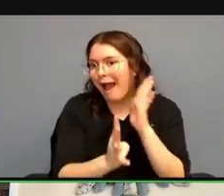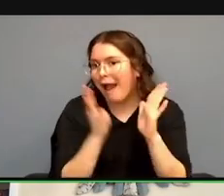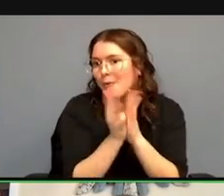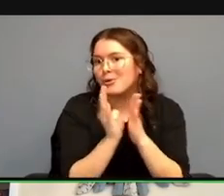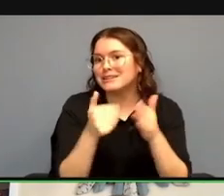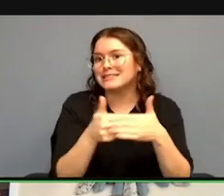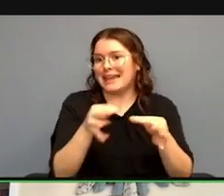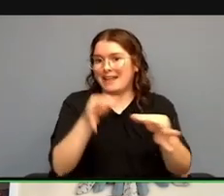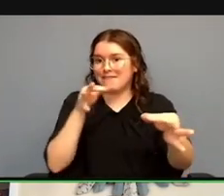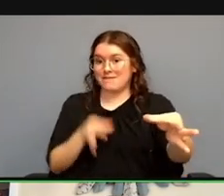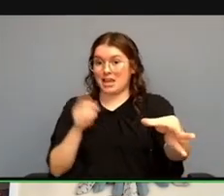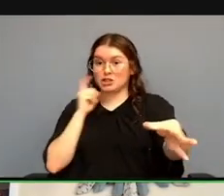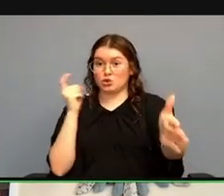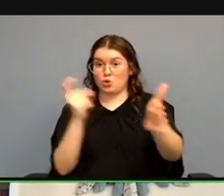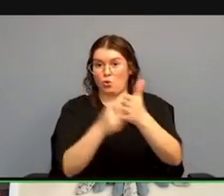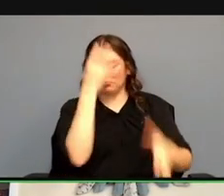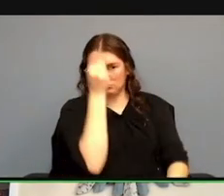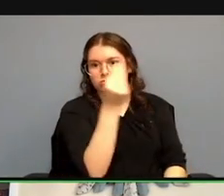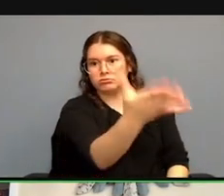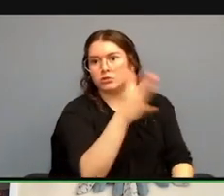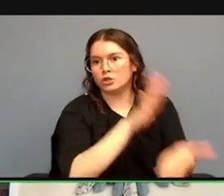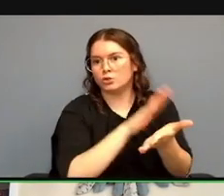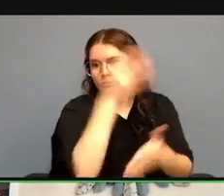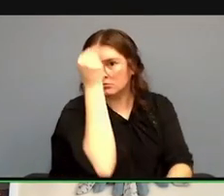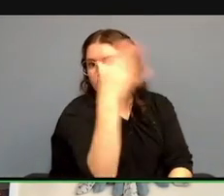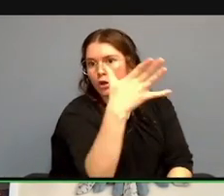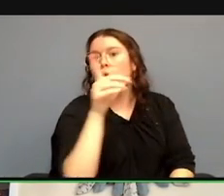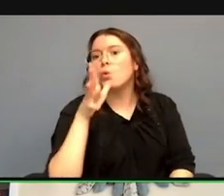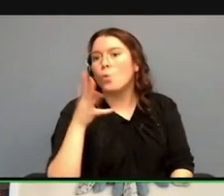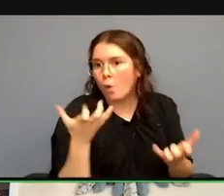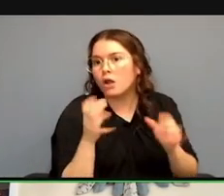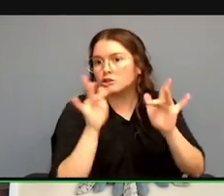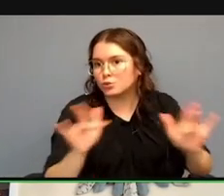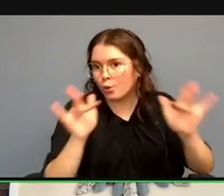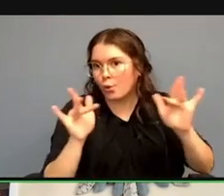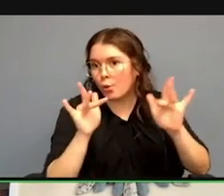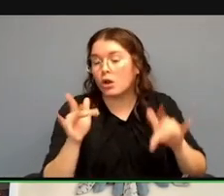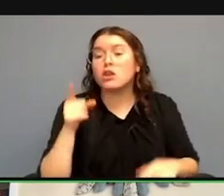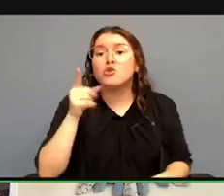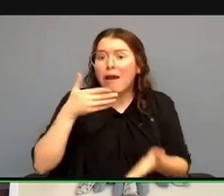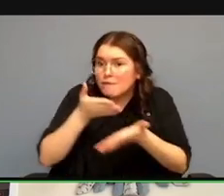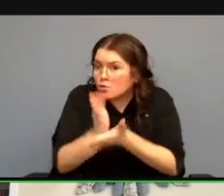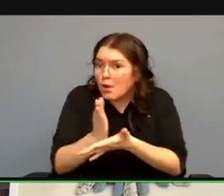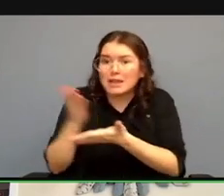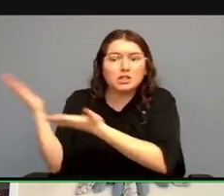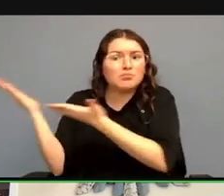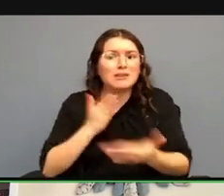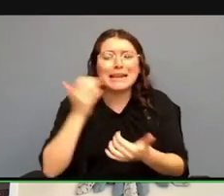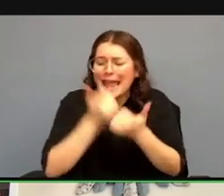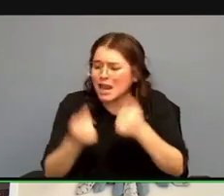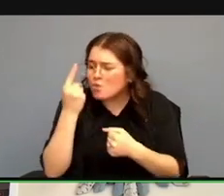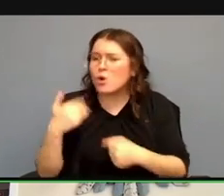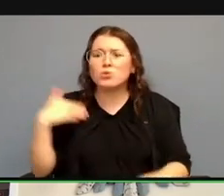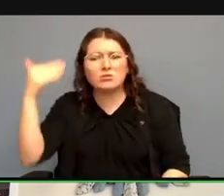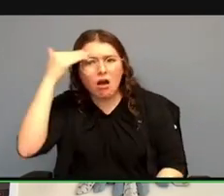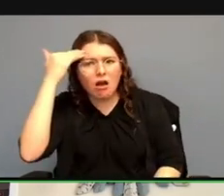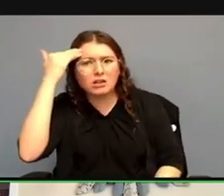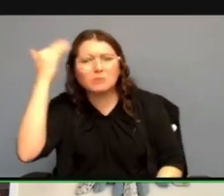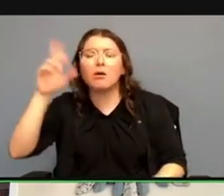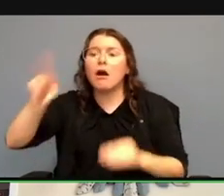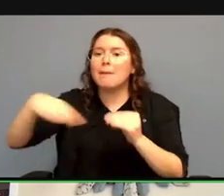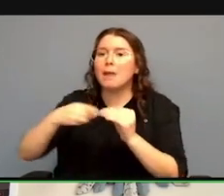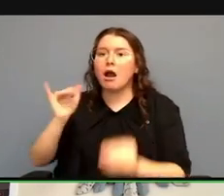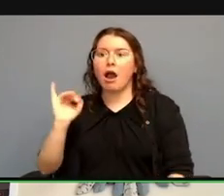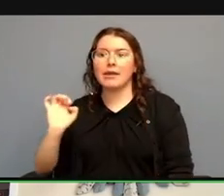advance notice. And also you have the right to bring anyone with you who's knowledgeable of an